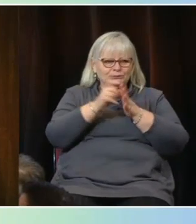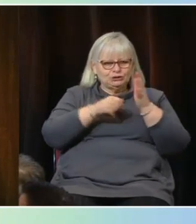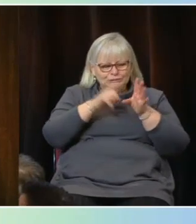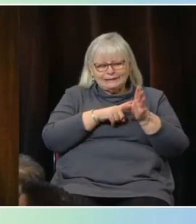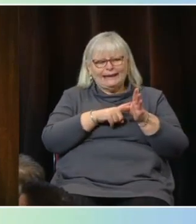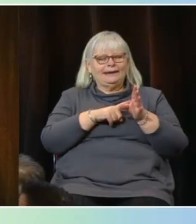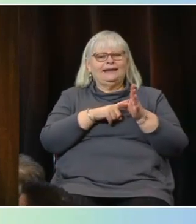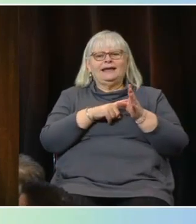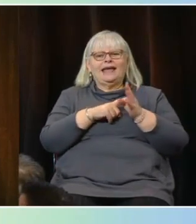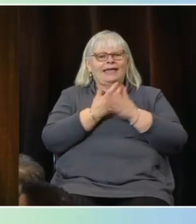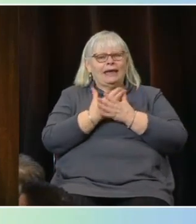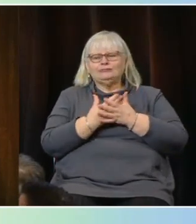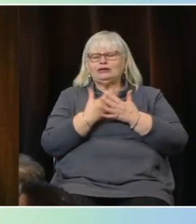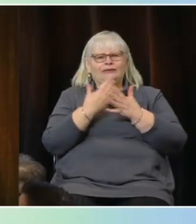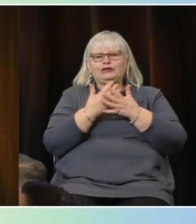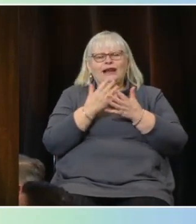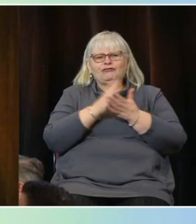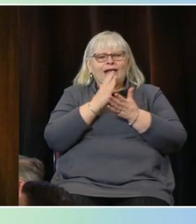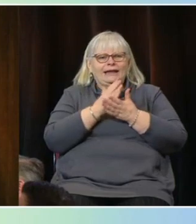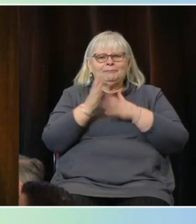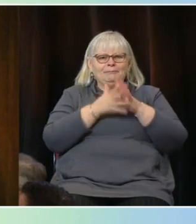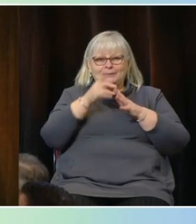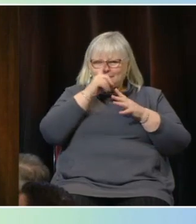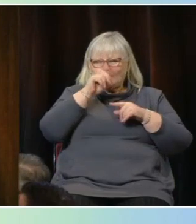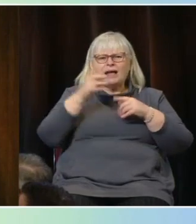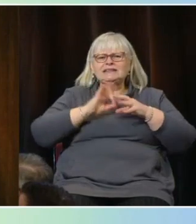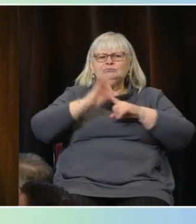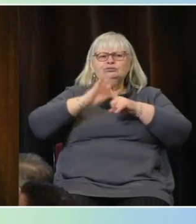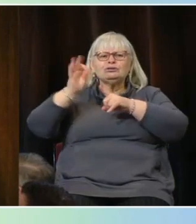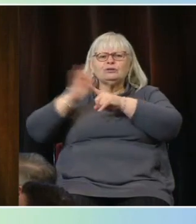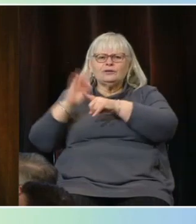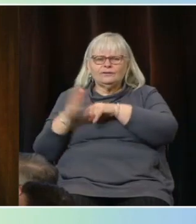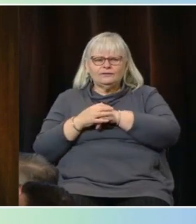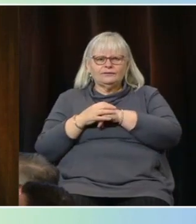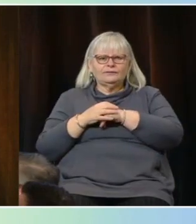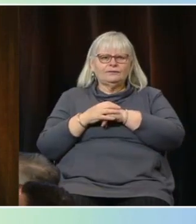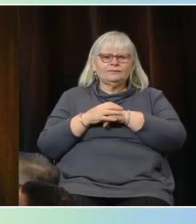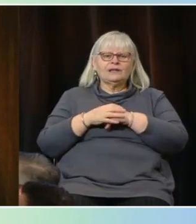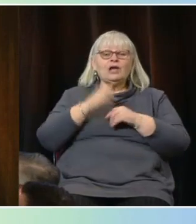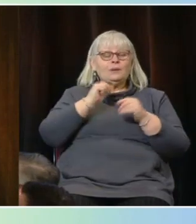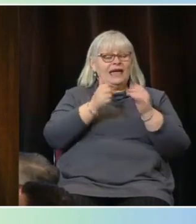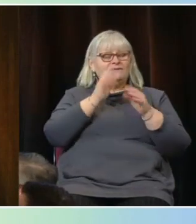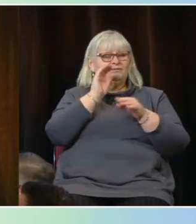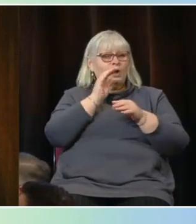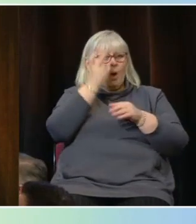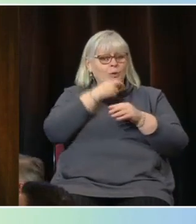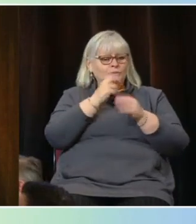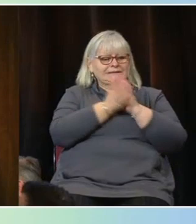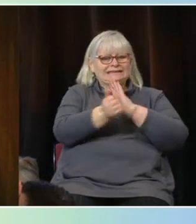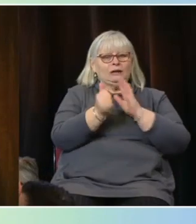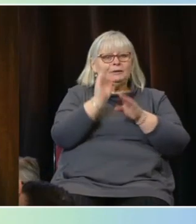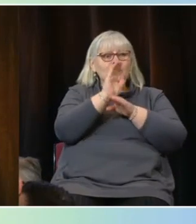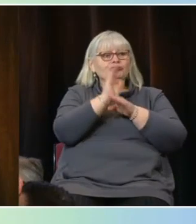and sap the productive capacity of our cities addressing outdated skilled migration rules should also be high on the